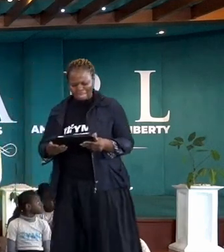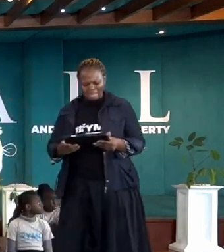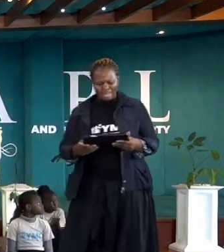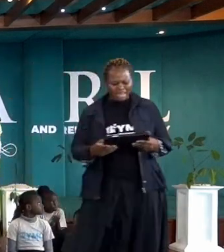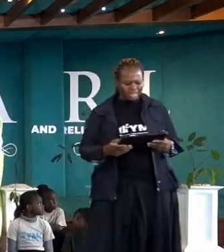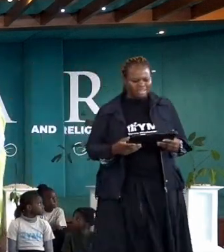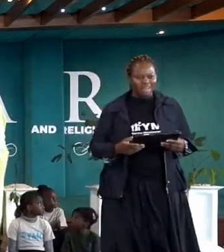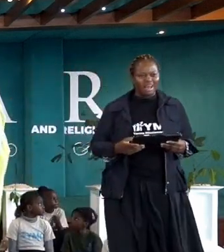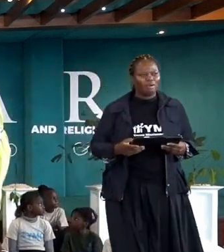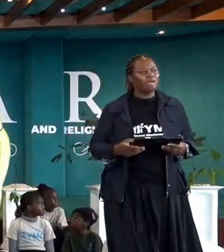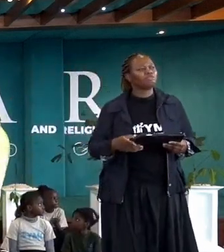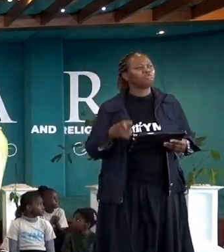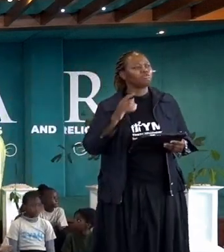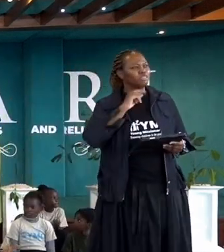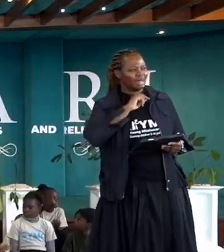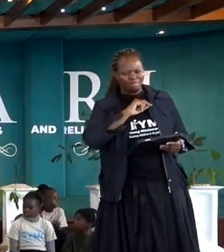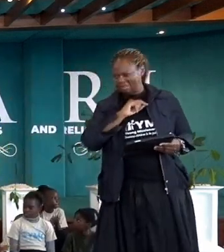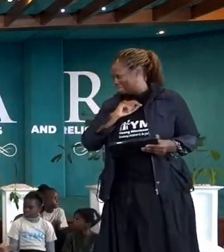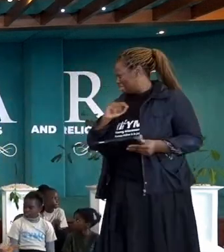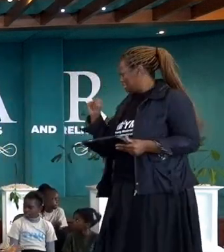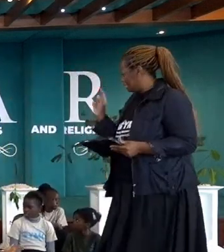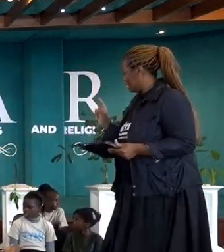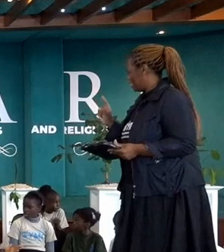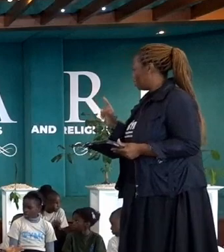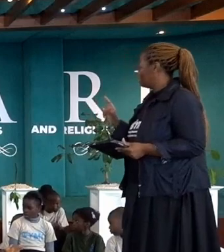Where did it all begin? Yeah? I want you to know